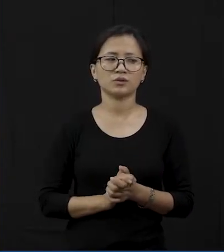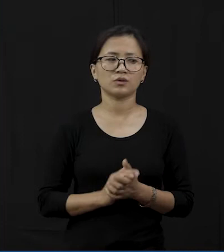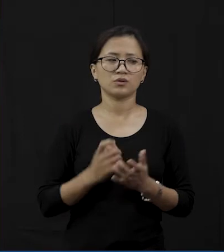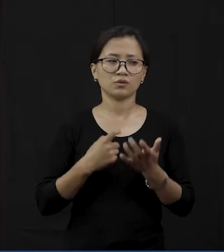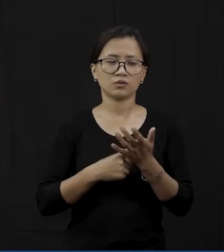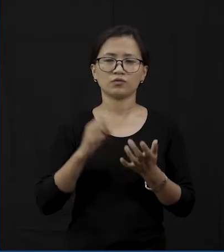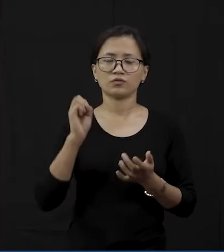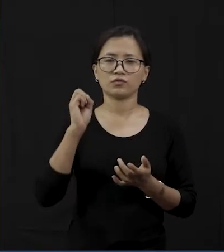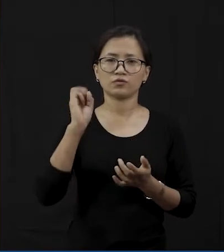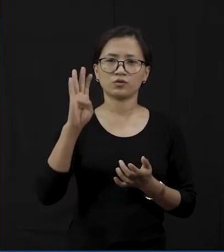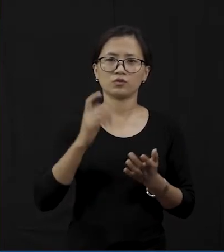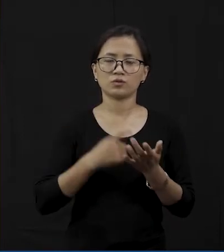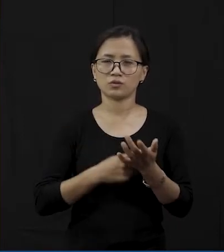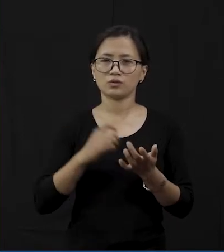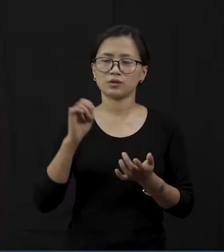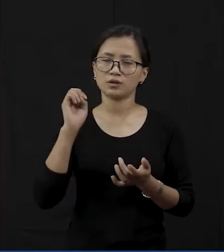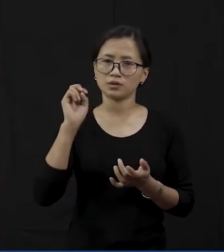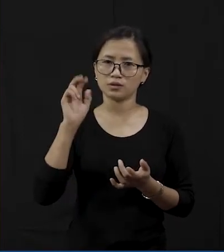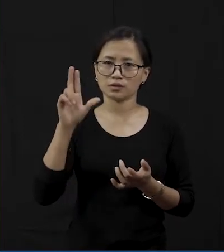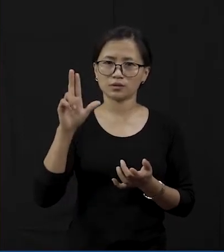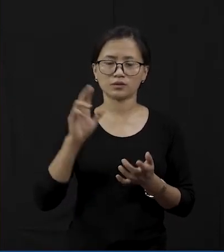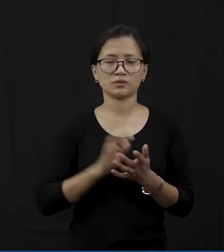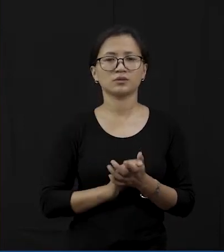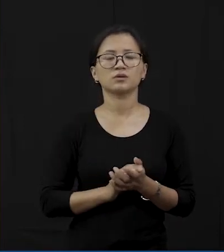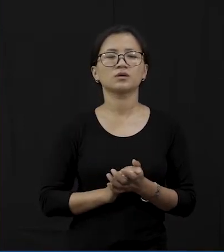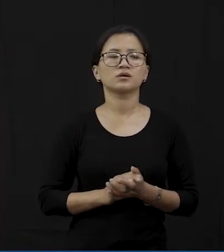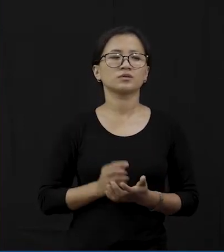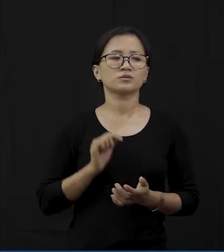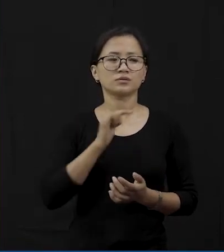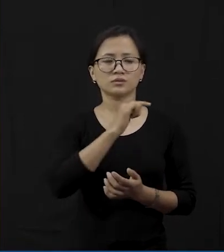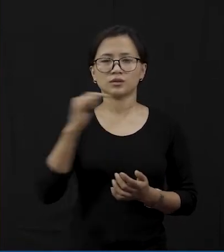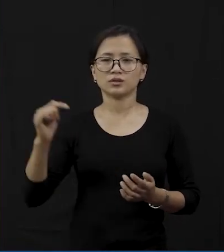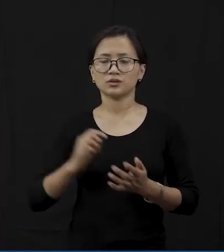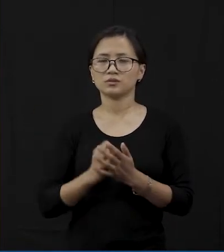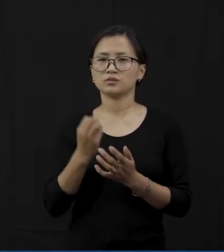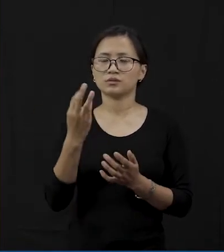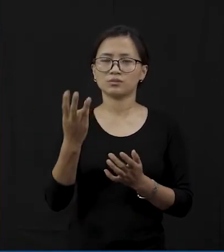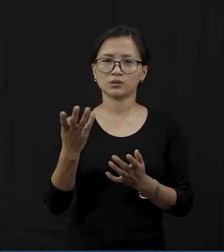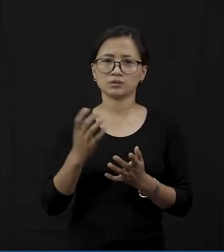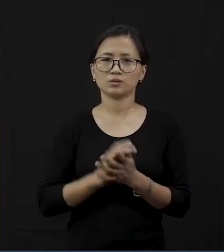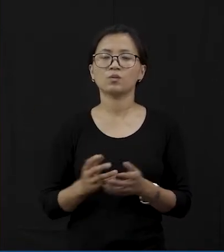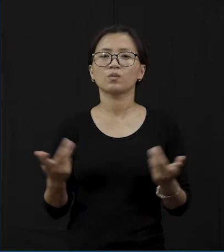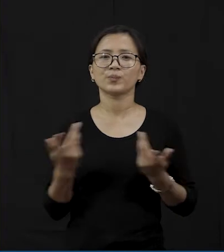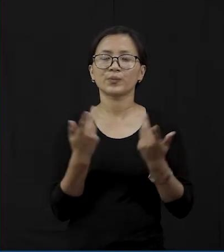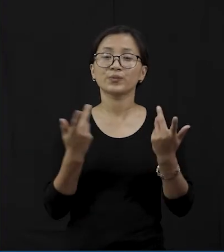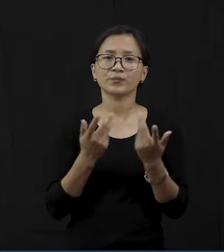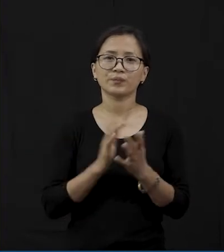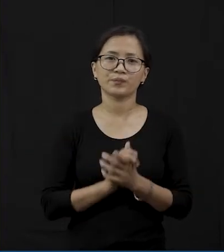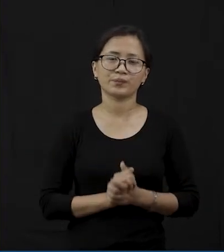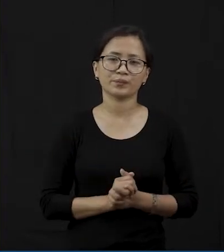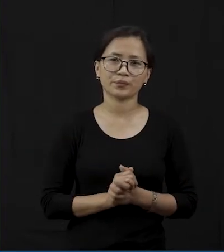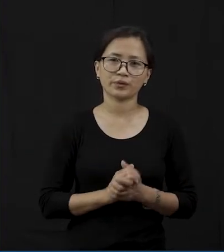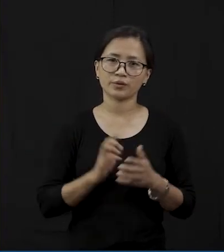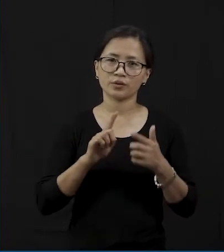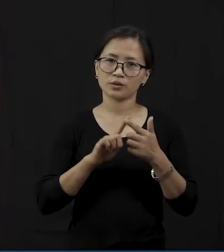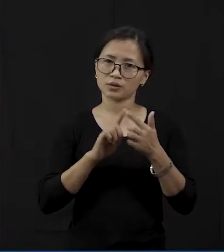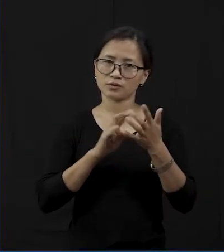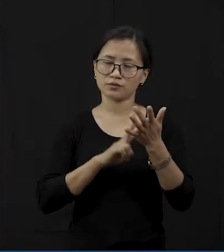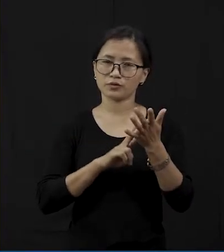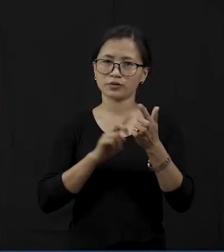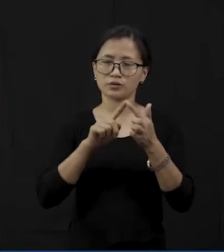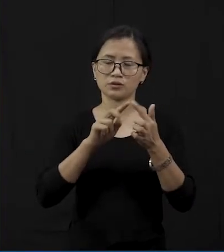4 or 8 are dash numbers. So what are these? Even or